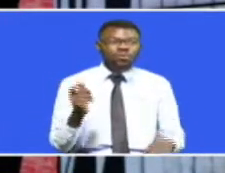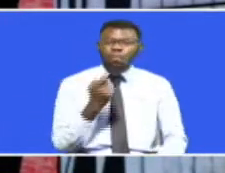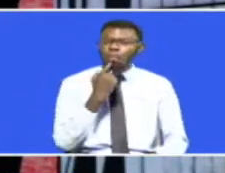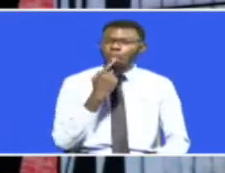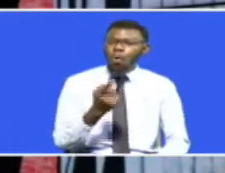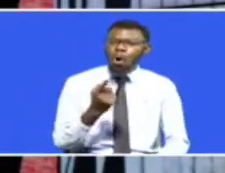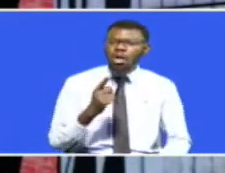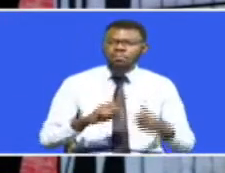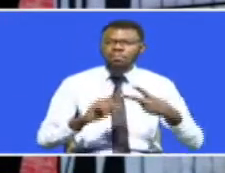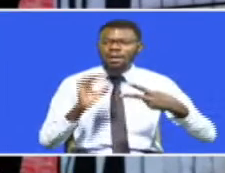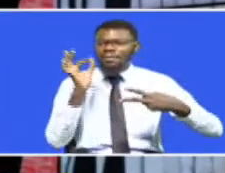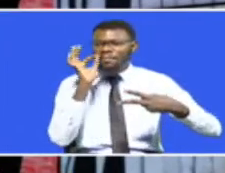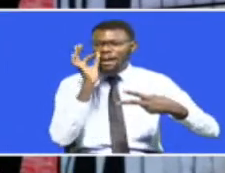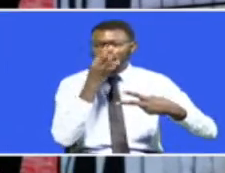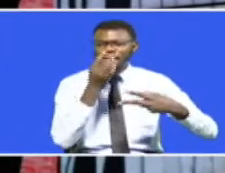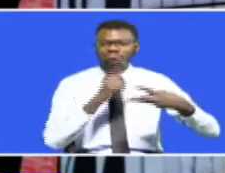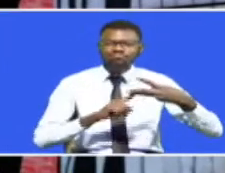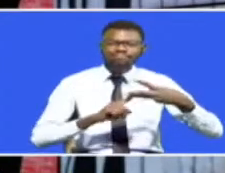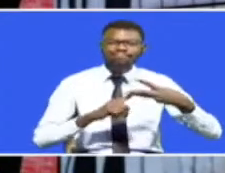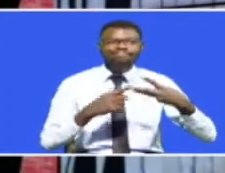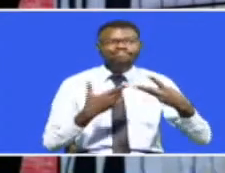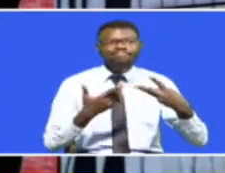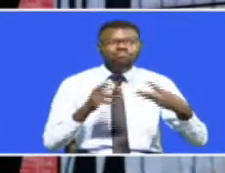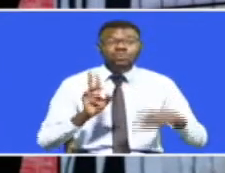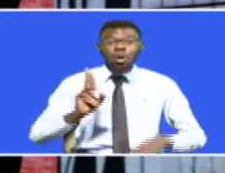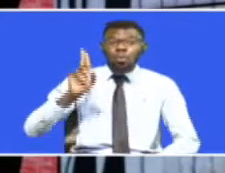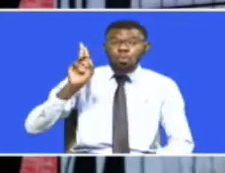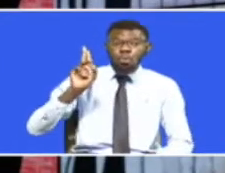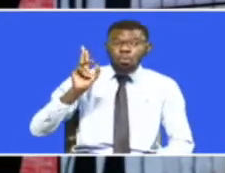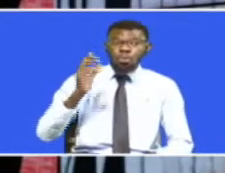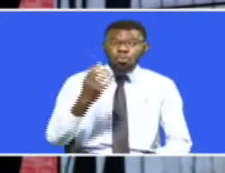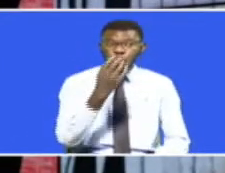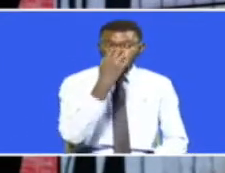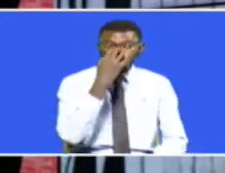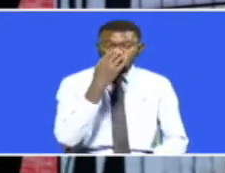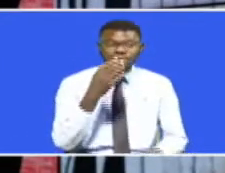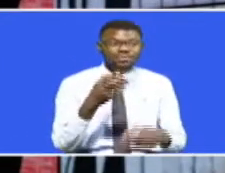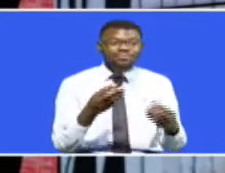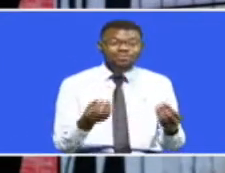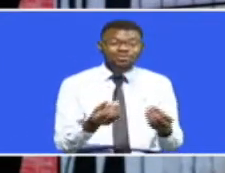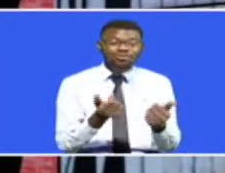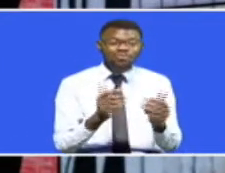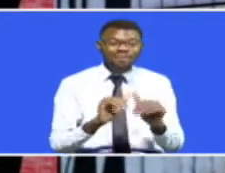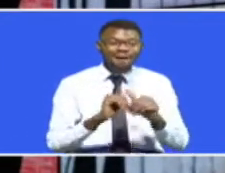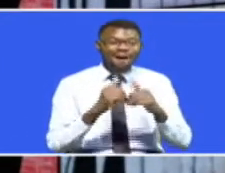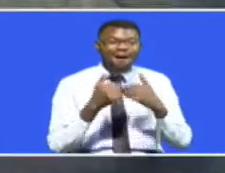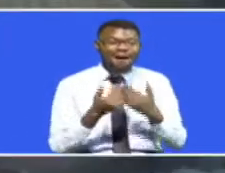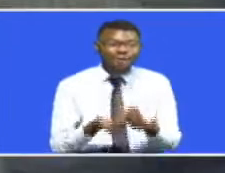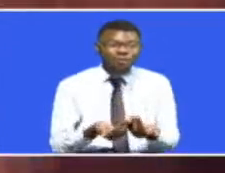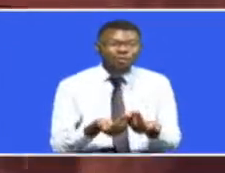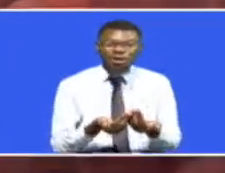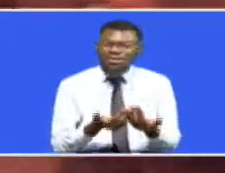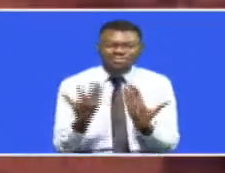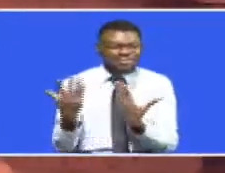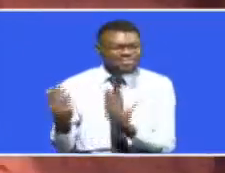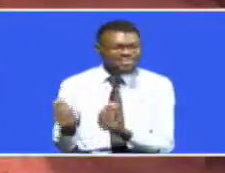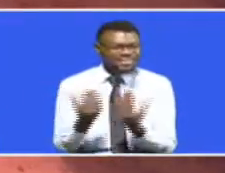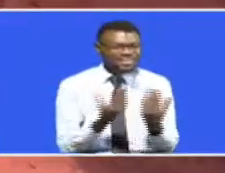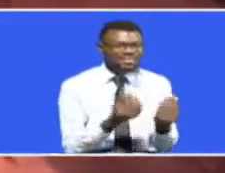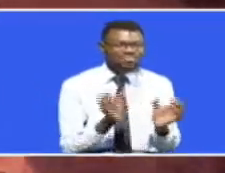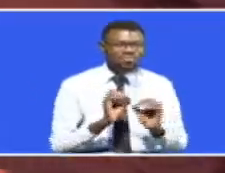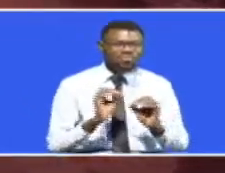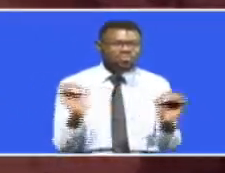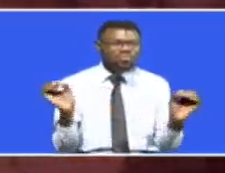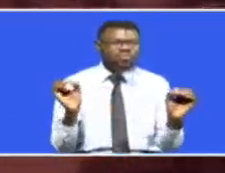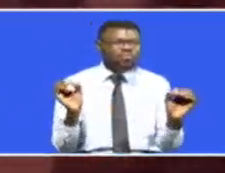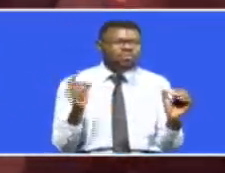kujuhuru akakuja. Sasa ni Ruto sawa. Sijui sidani kama inaweza. Inaweza kuwa miujiza akimaliza. What